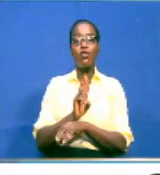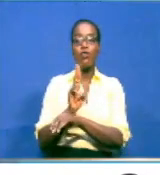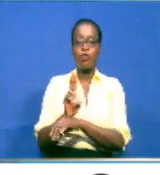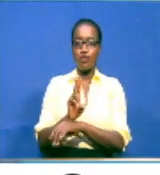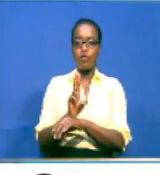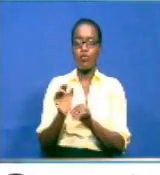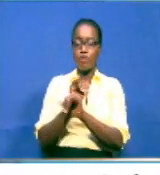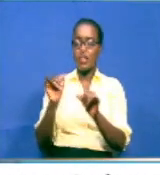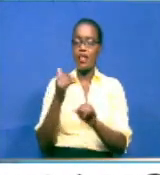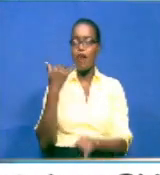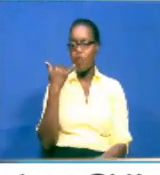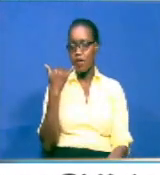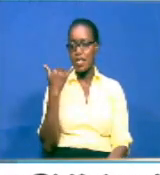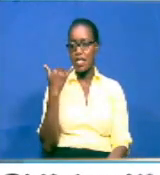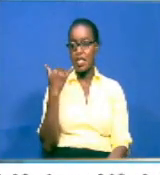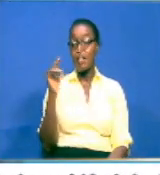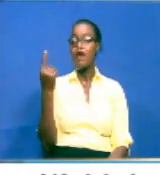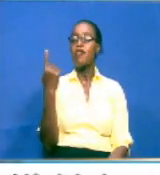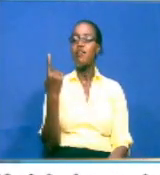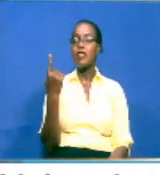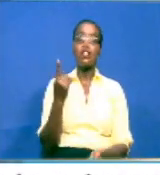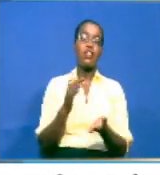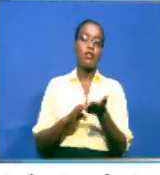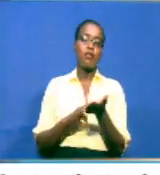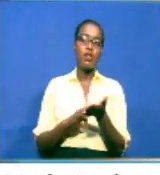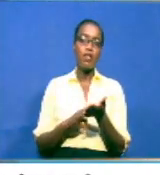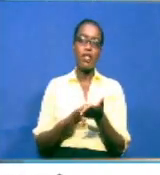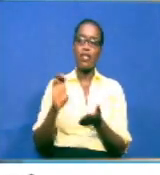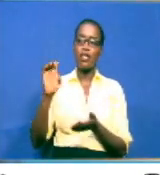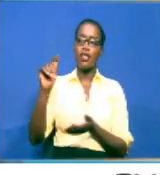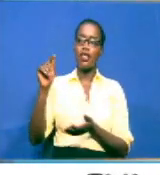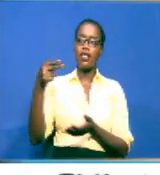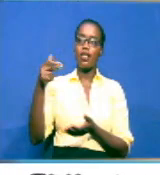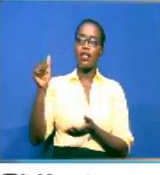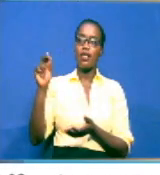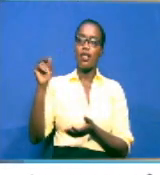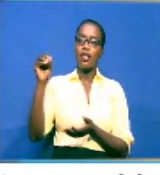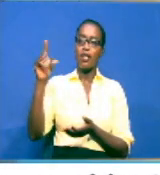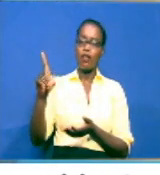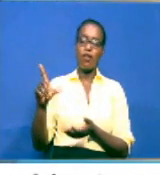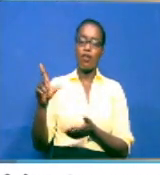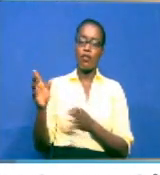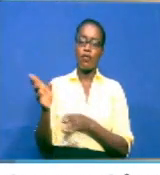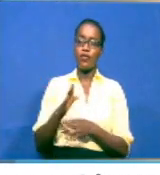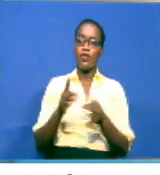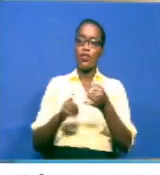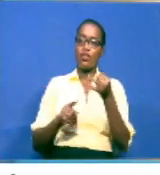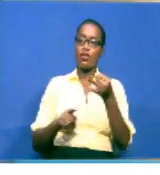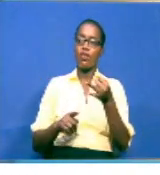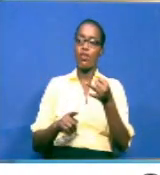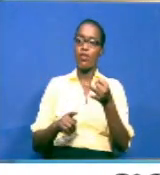the mobile phones. The first recommended one is ethanol, and the second one is